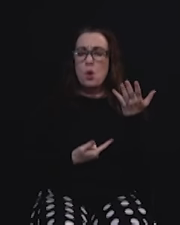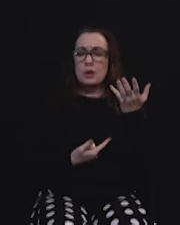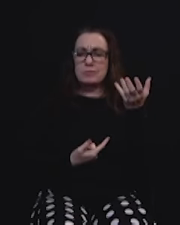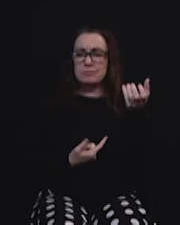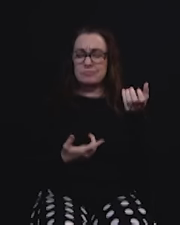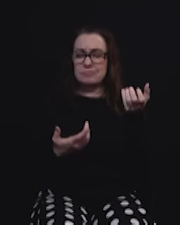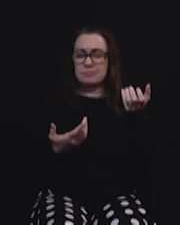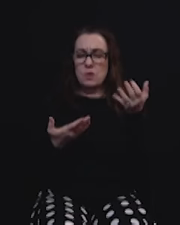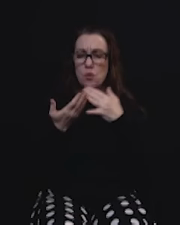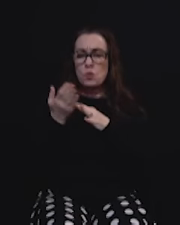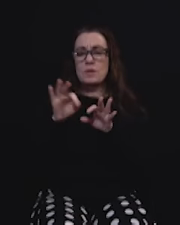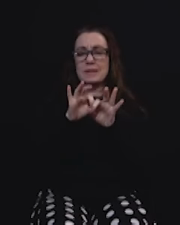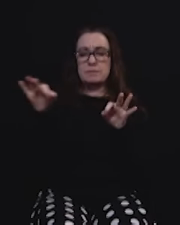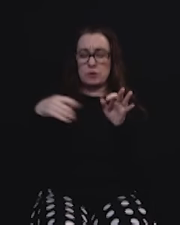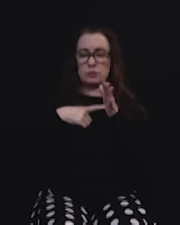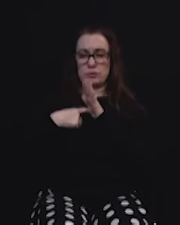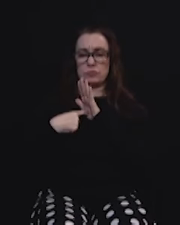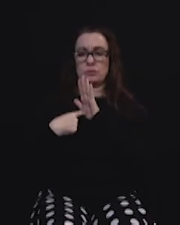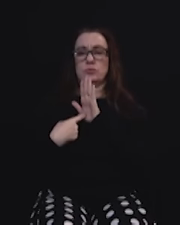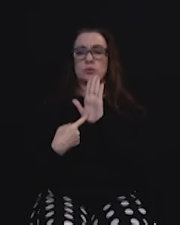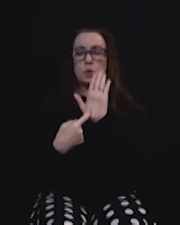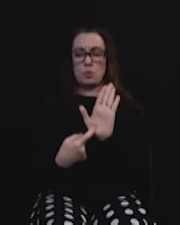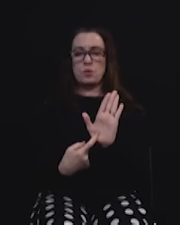Spirit to show you